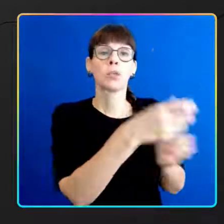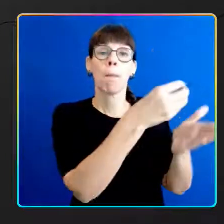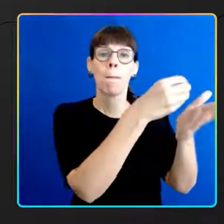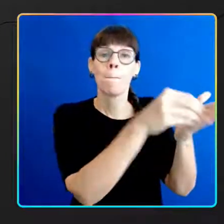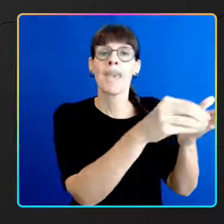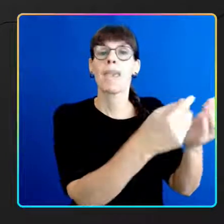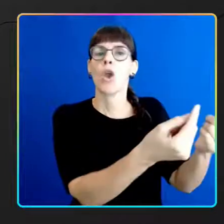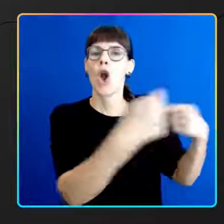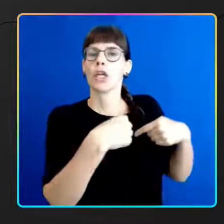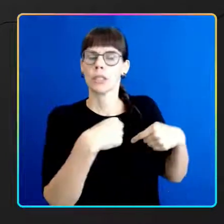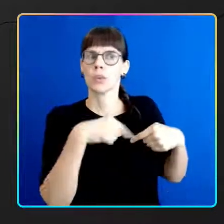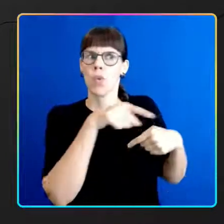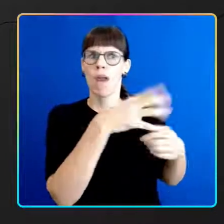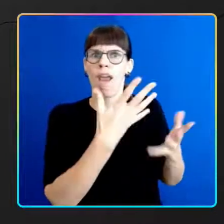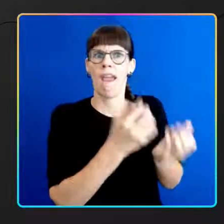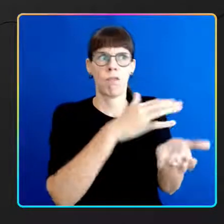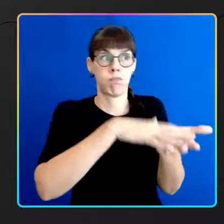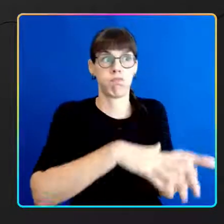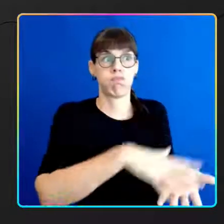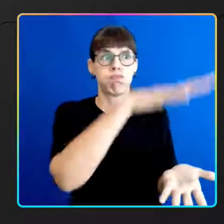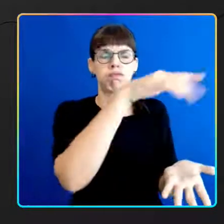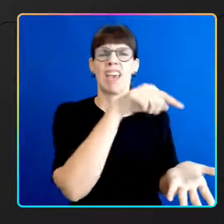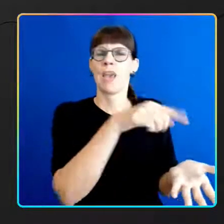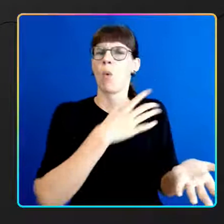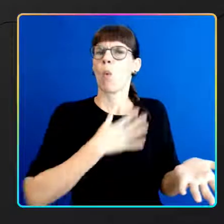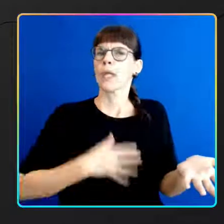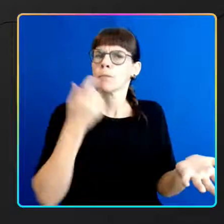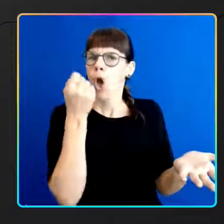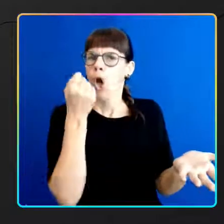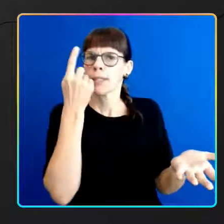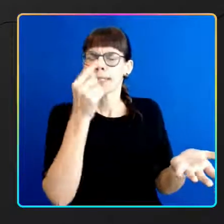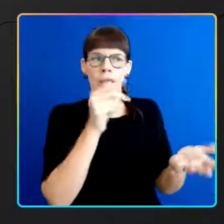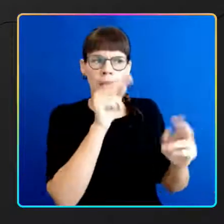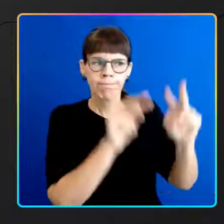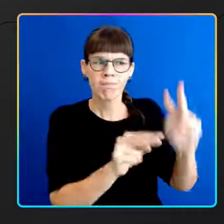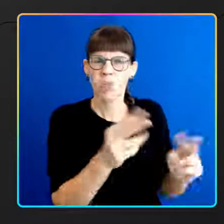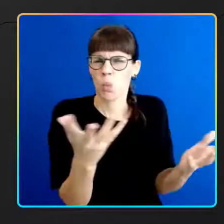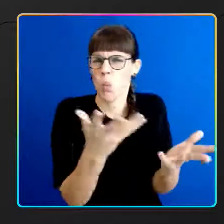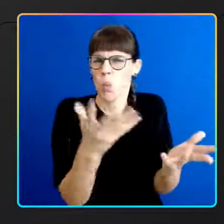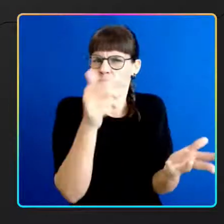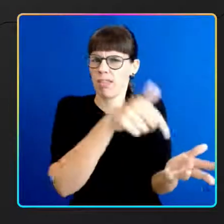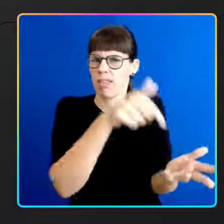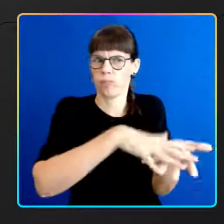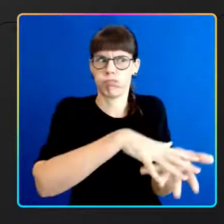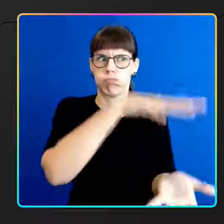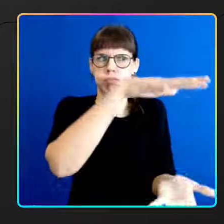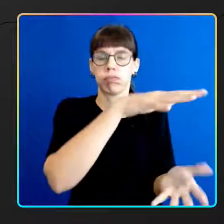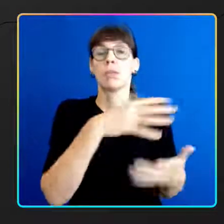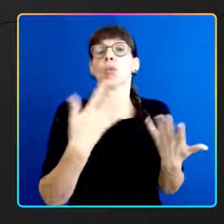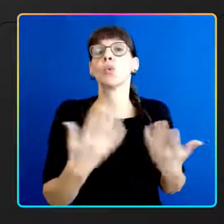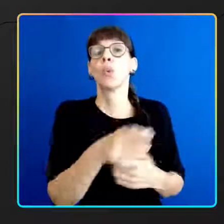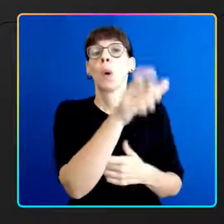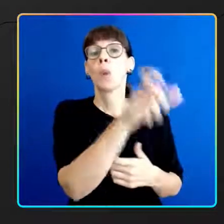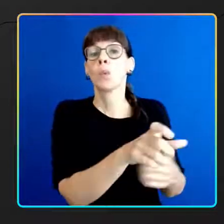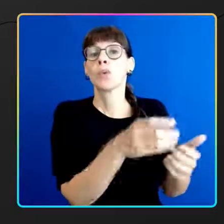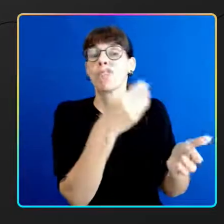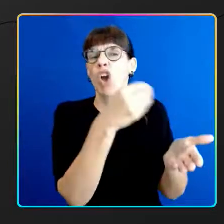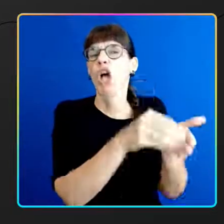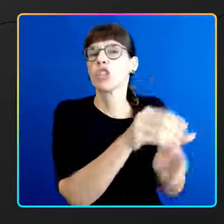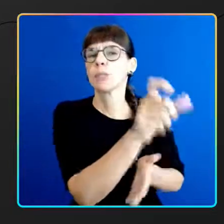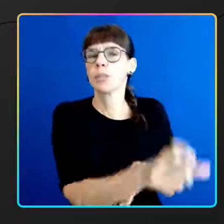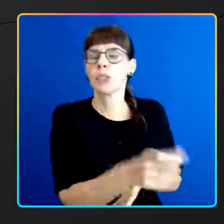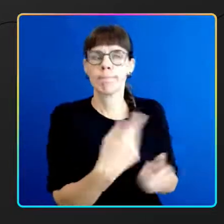and they want to get insight and out of that. So lots of kind of the chatting with the customer to see that how it